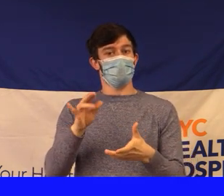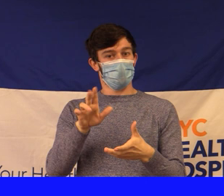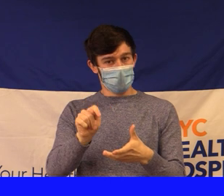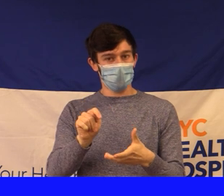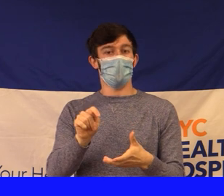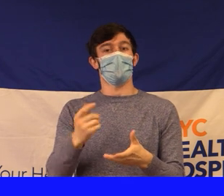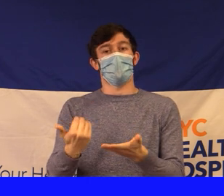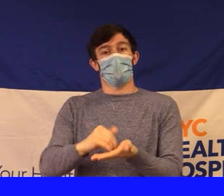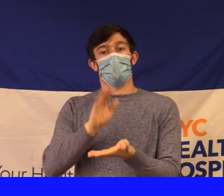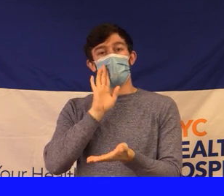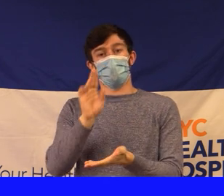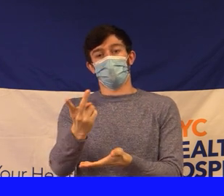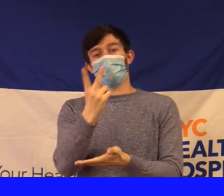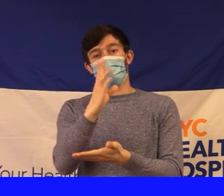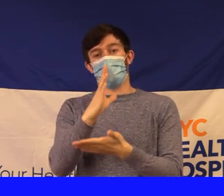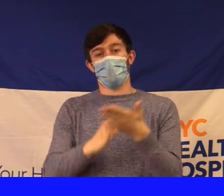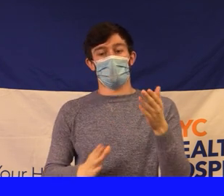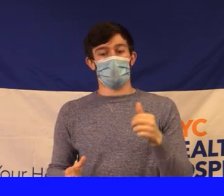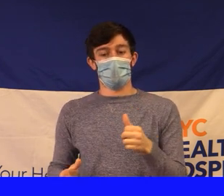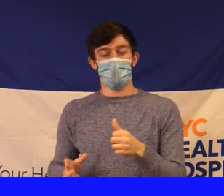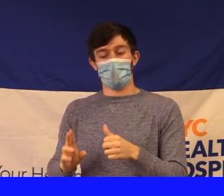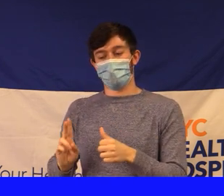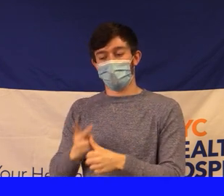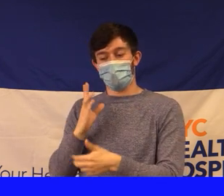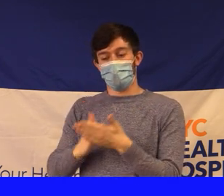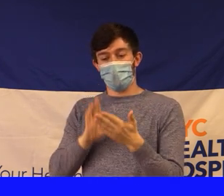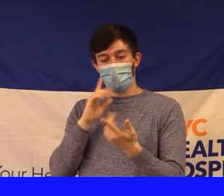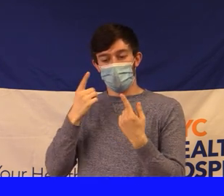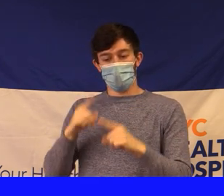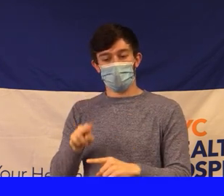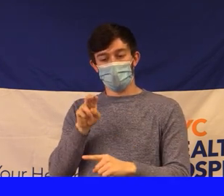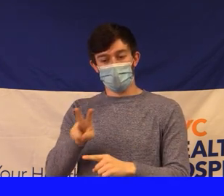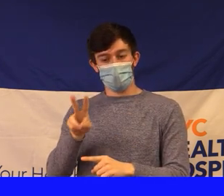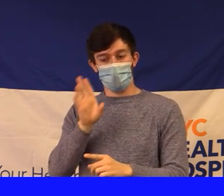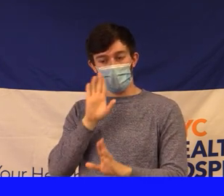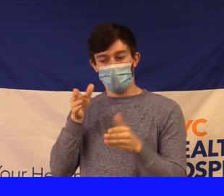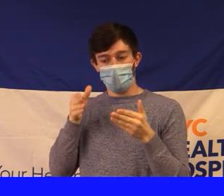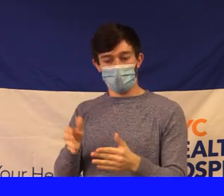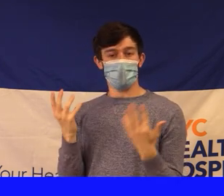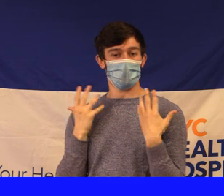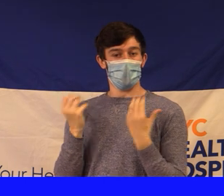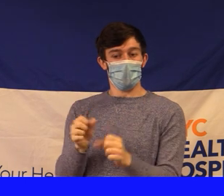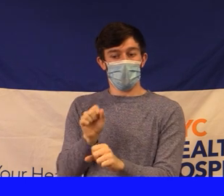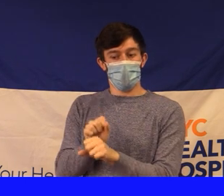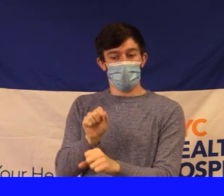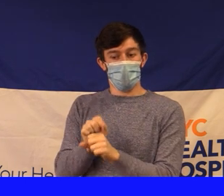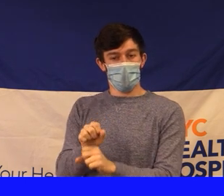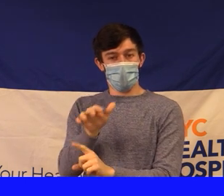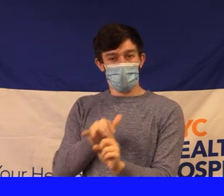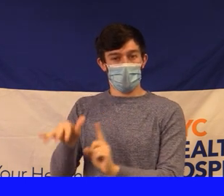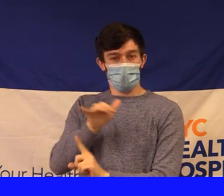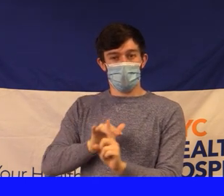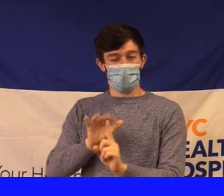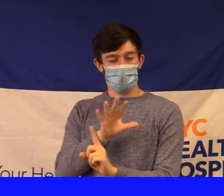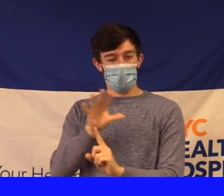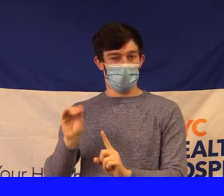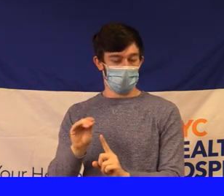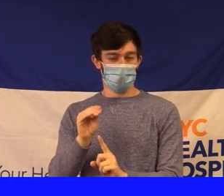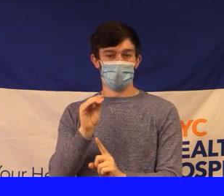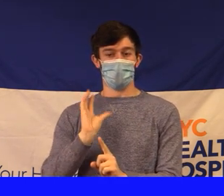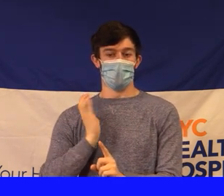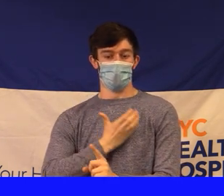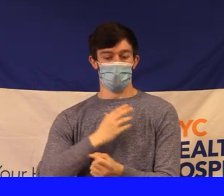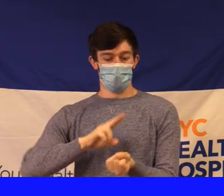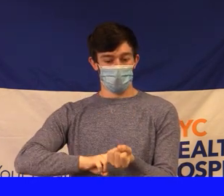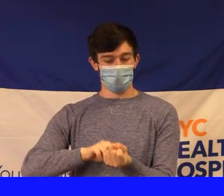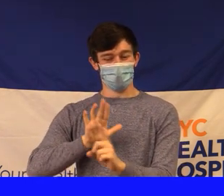retreat. The second part will take place in November, which will really focus on a healthy work environment and well-being for our nurse leaders. So we're really excited